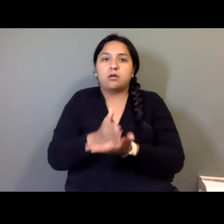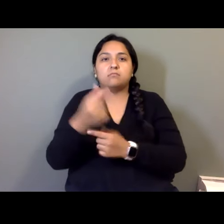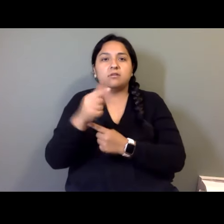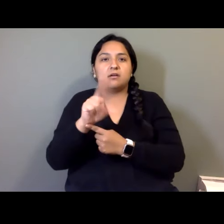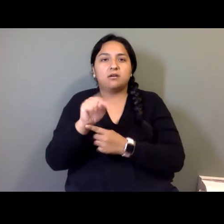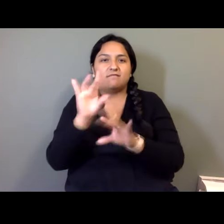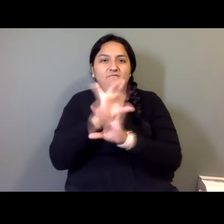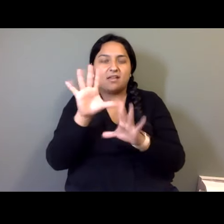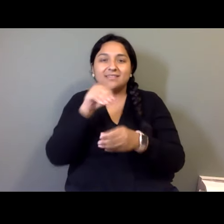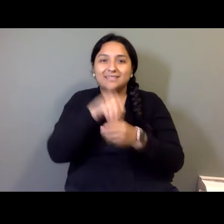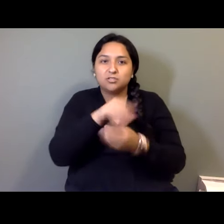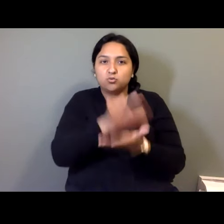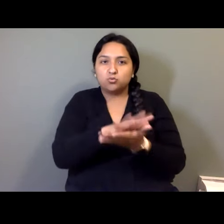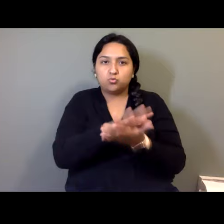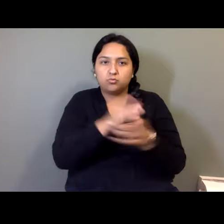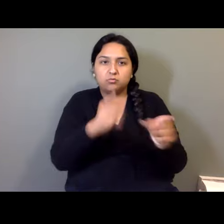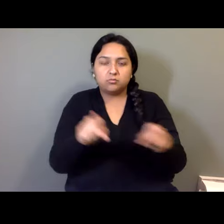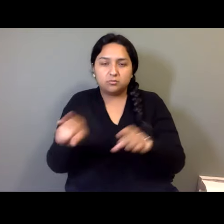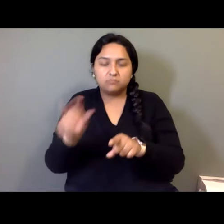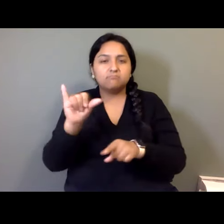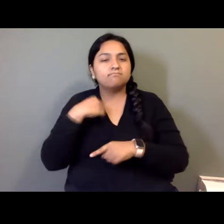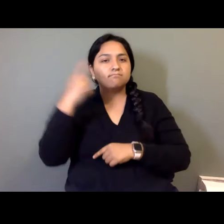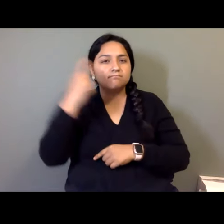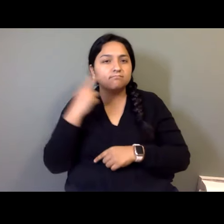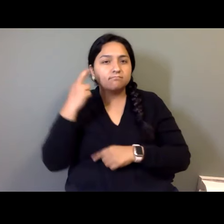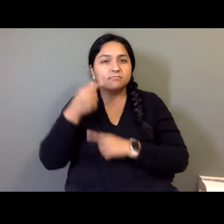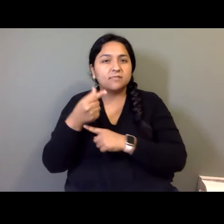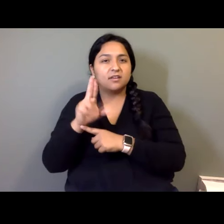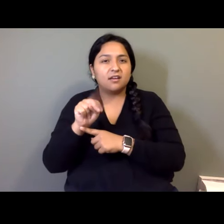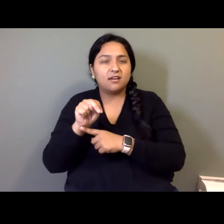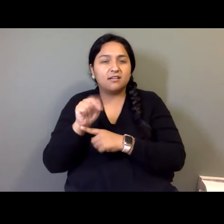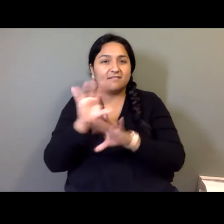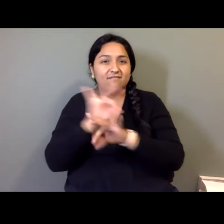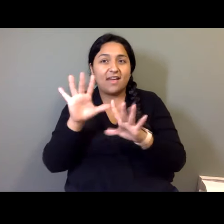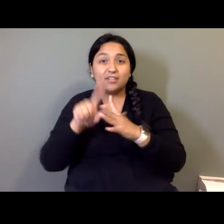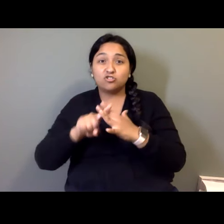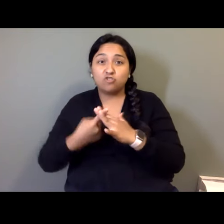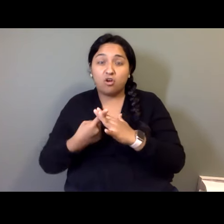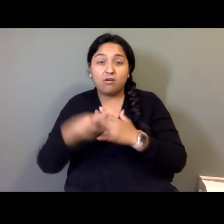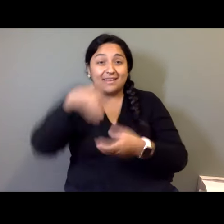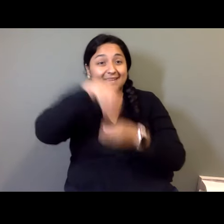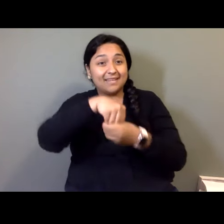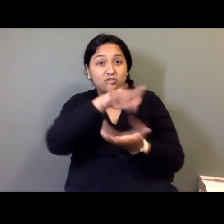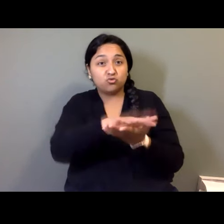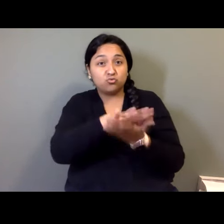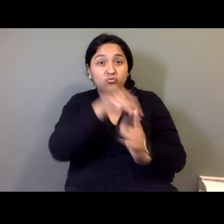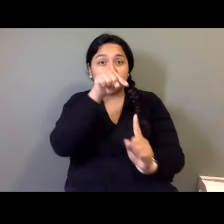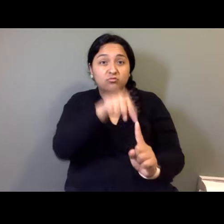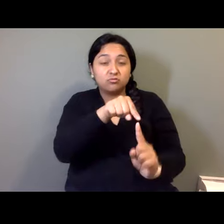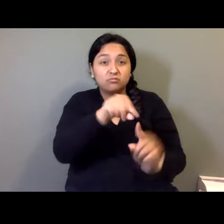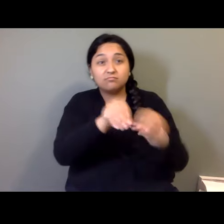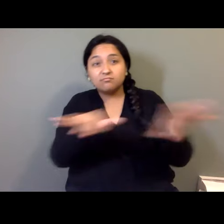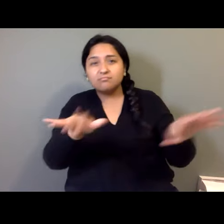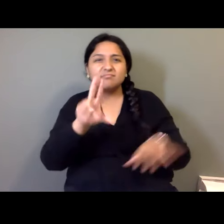And I'd realized that gun violence wasn't really something that started in schools. It was something that kind of really started